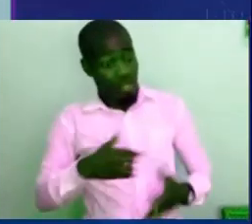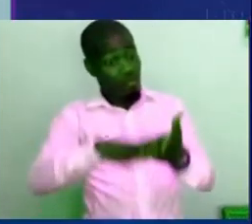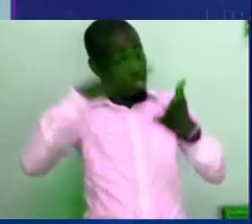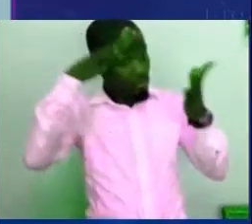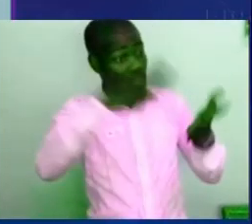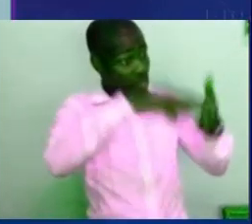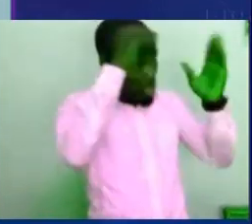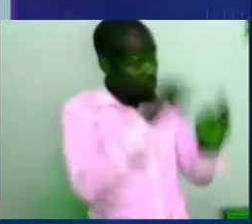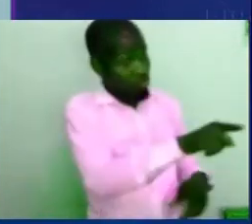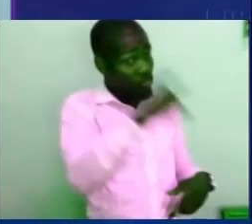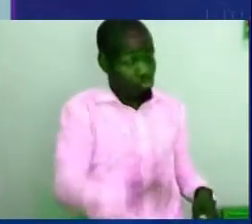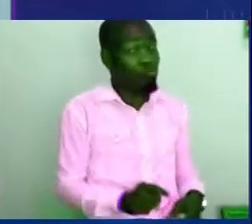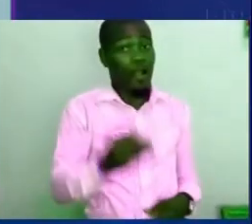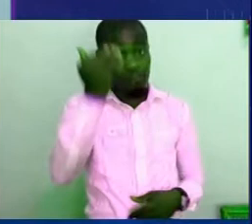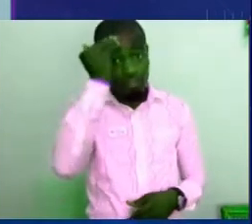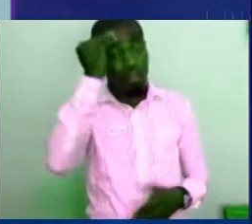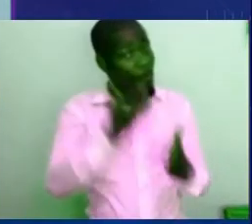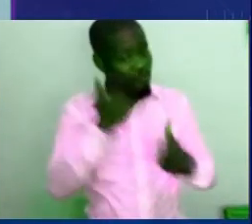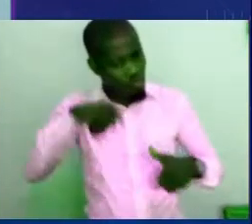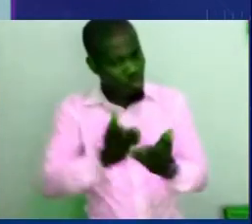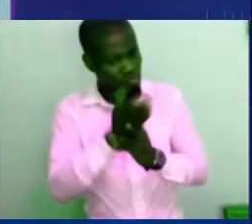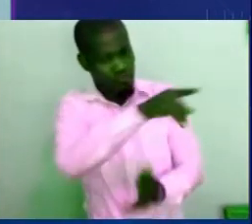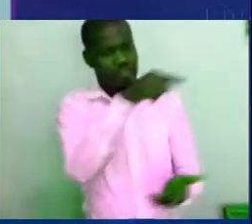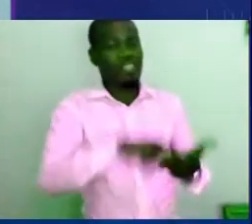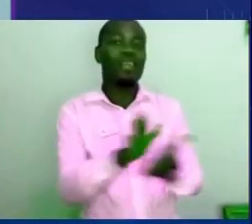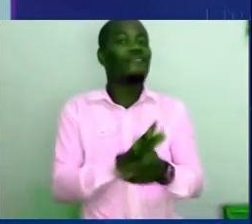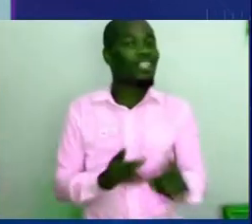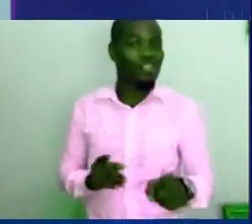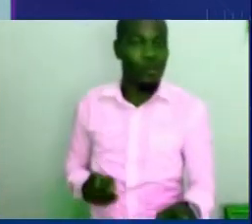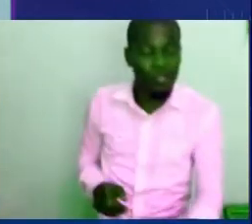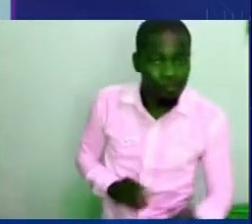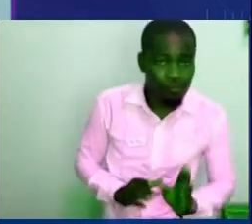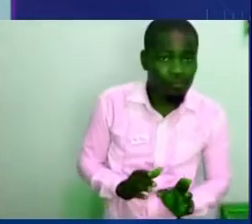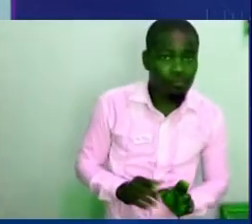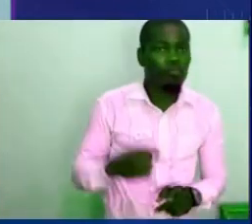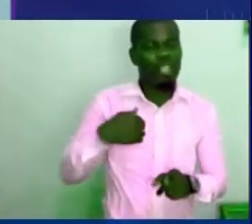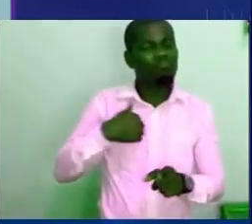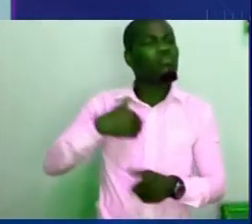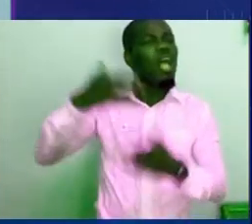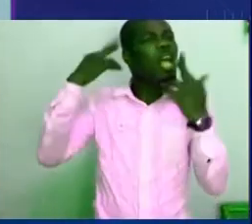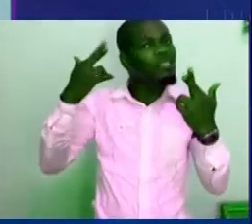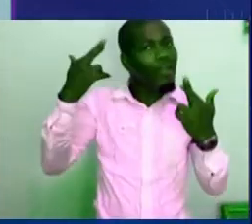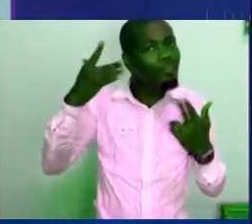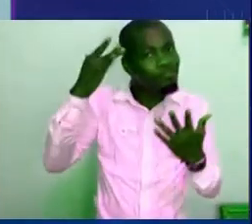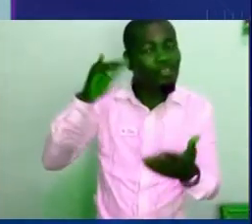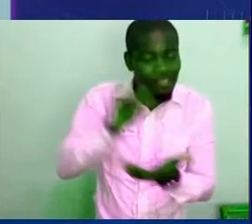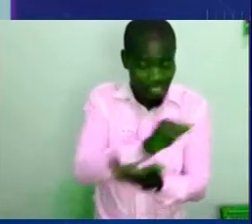for learners, things that we expect learners to have known before going through this